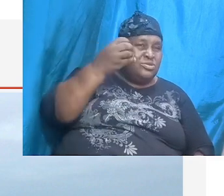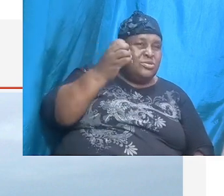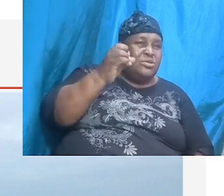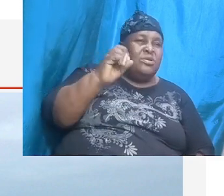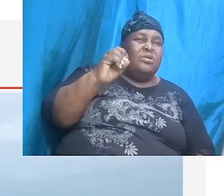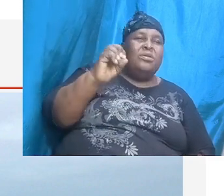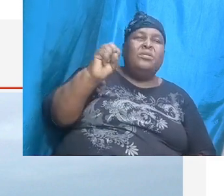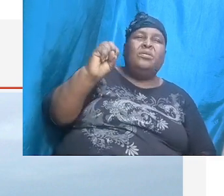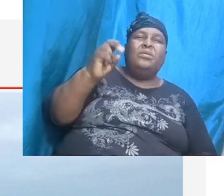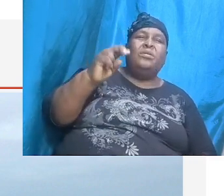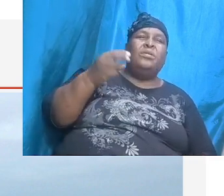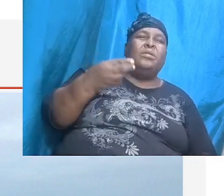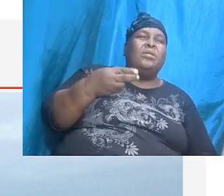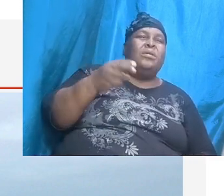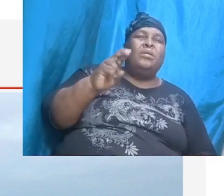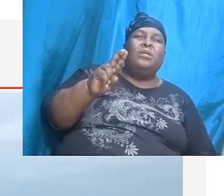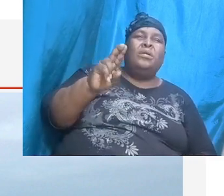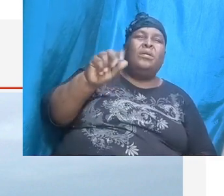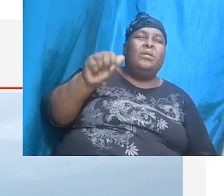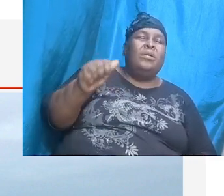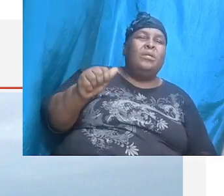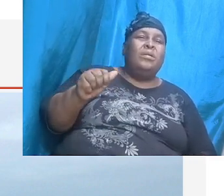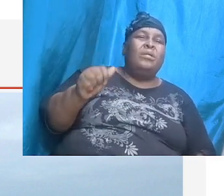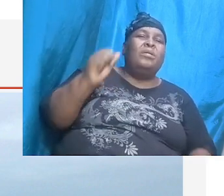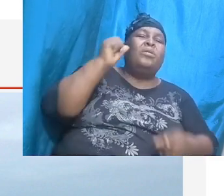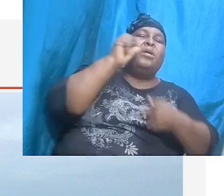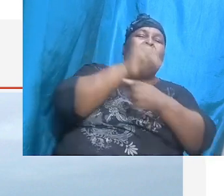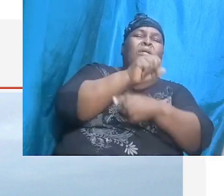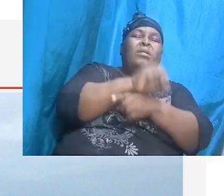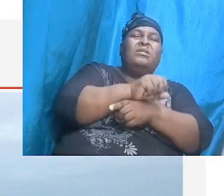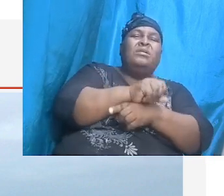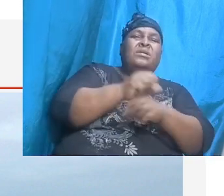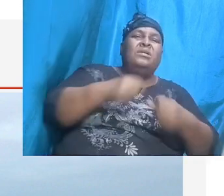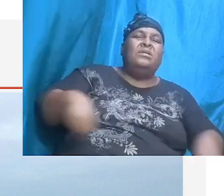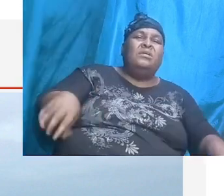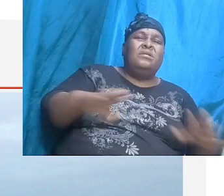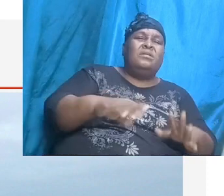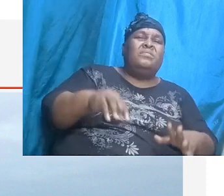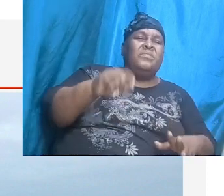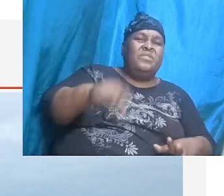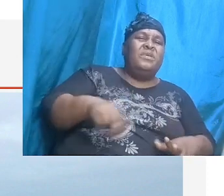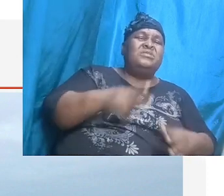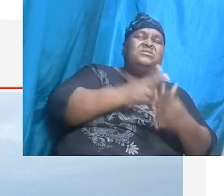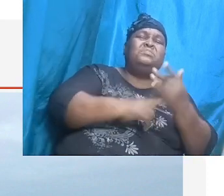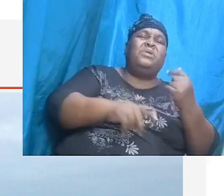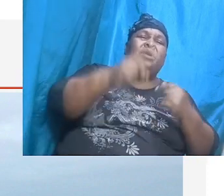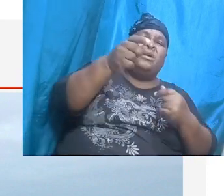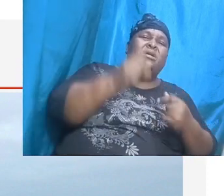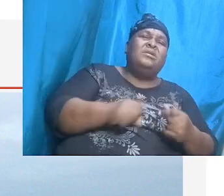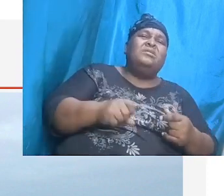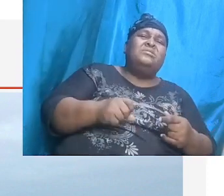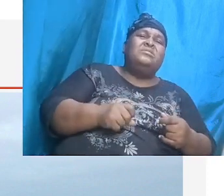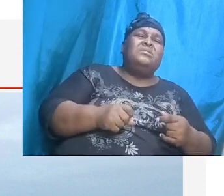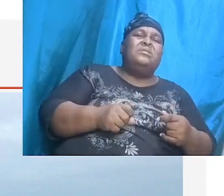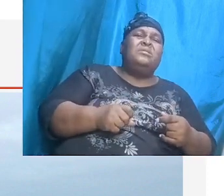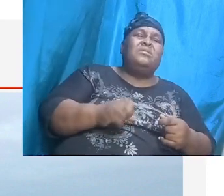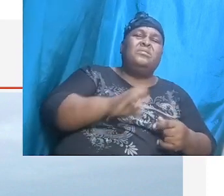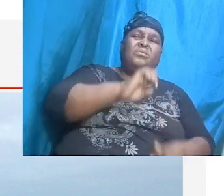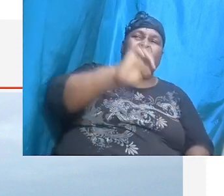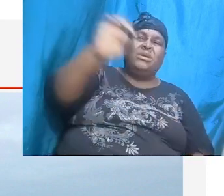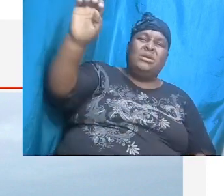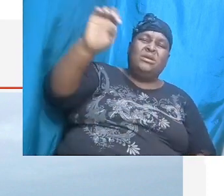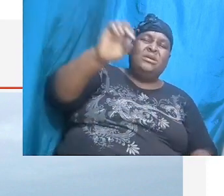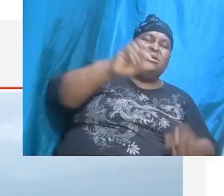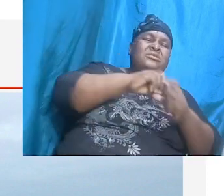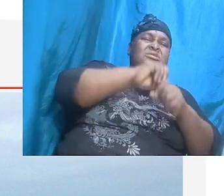conquered the land, praise God, he gave this particular section to the half tribe of Manasseh, and it was east of the Jordan